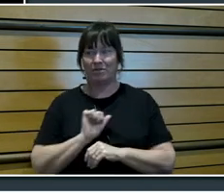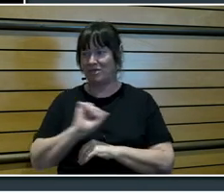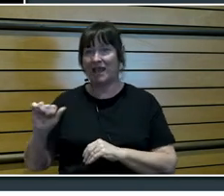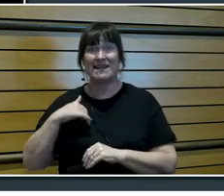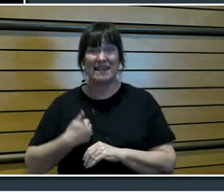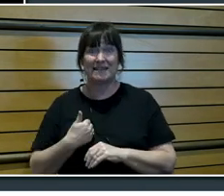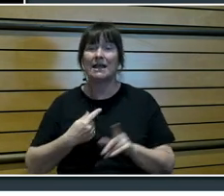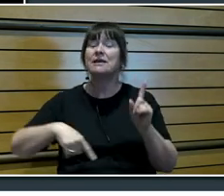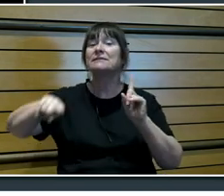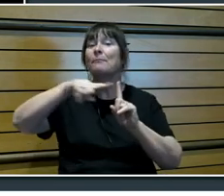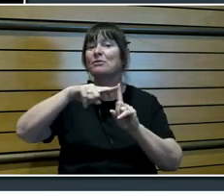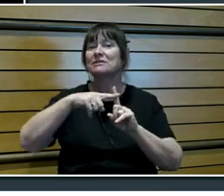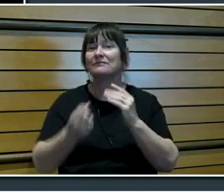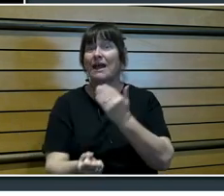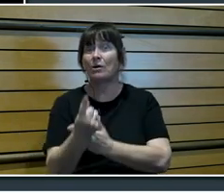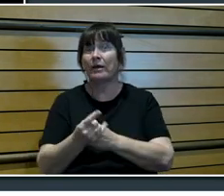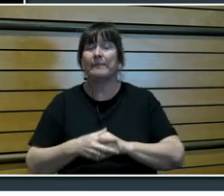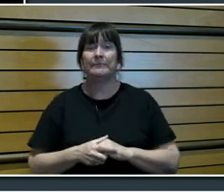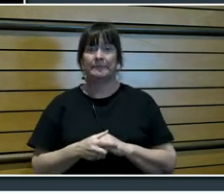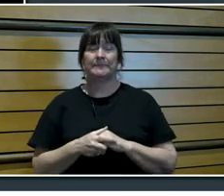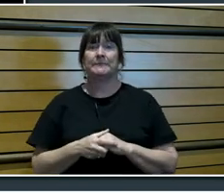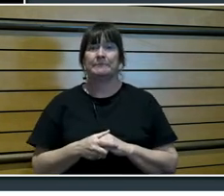It's a positive outcome.